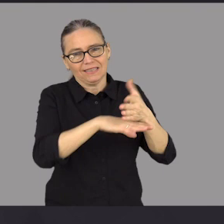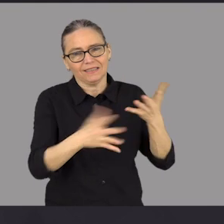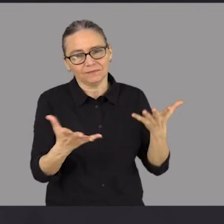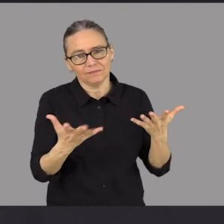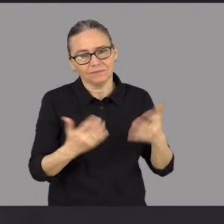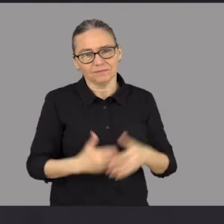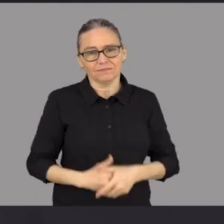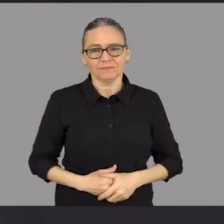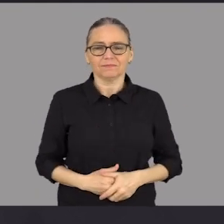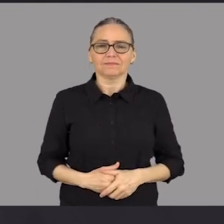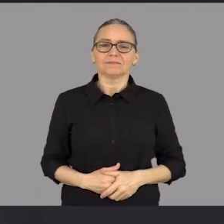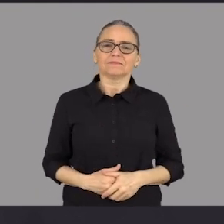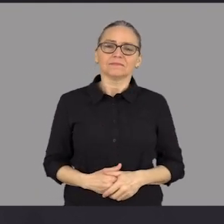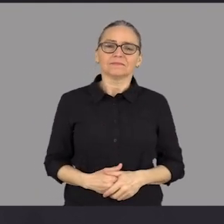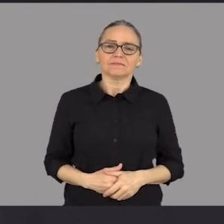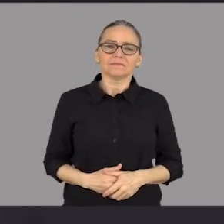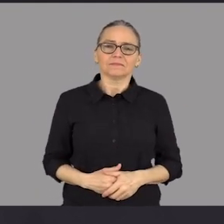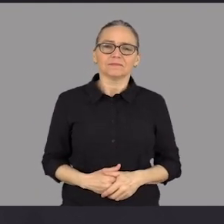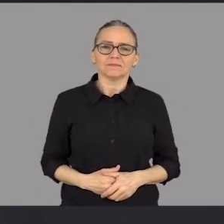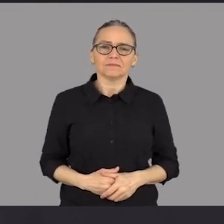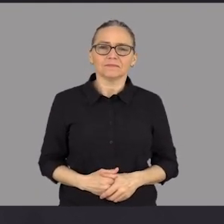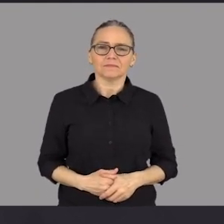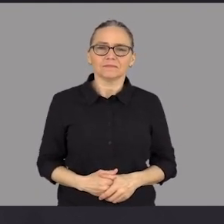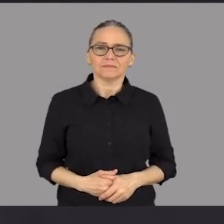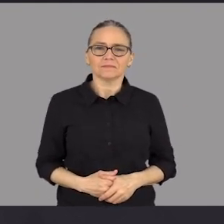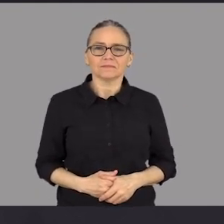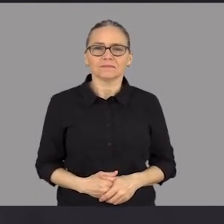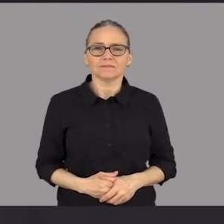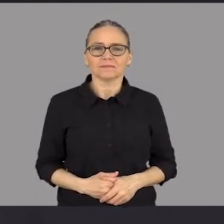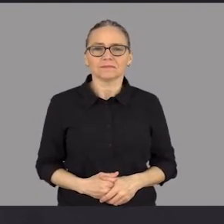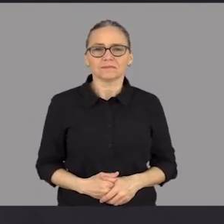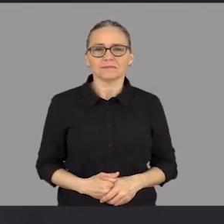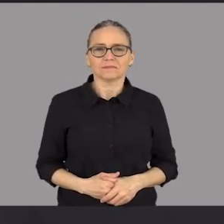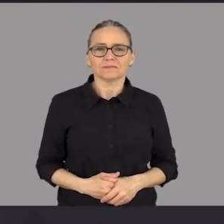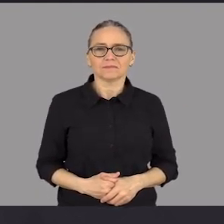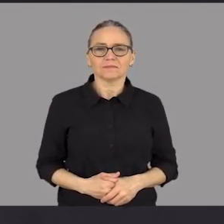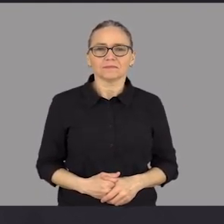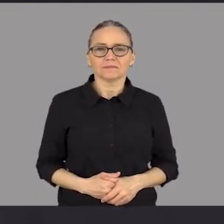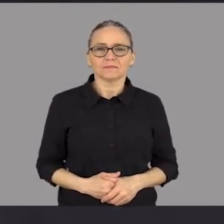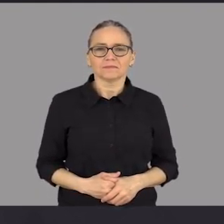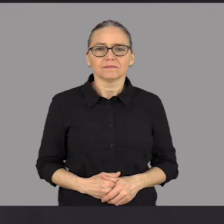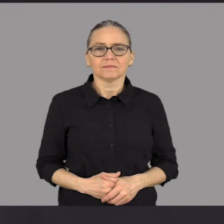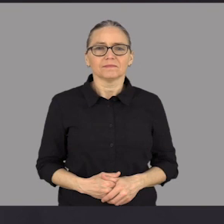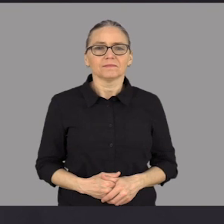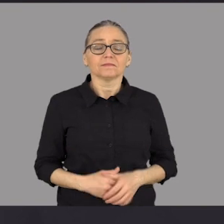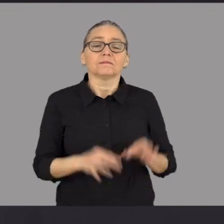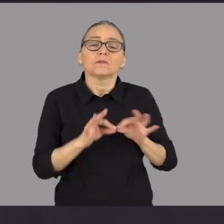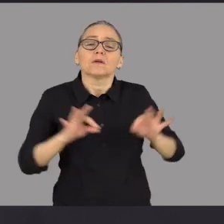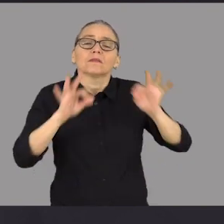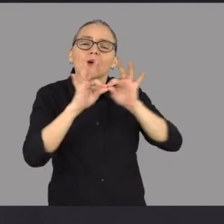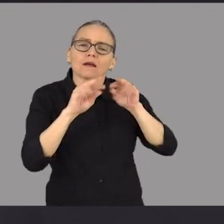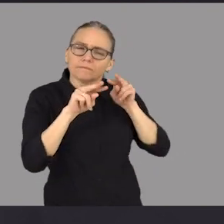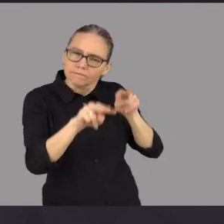the interviews are held in an accessible space, whether virtual or in person.